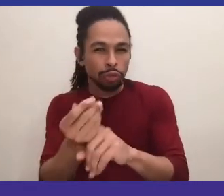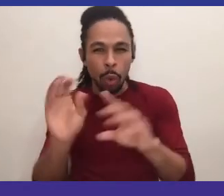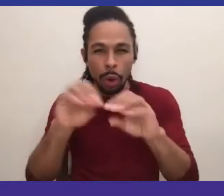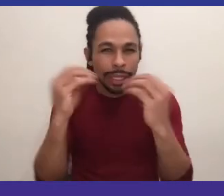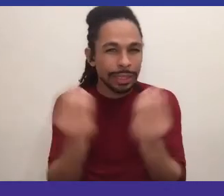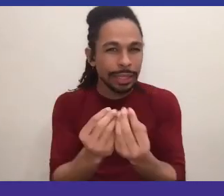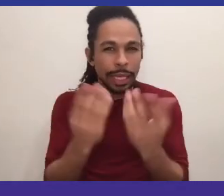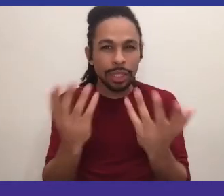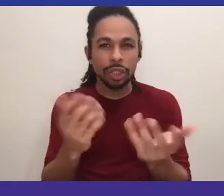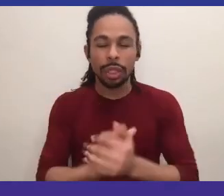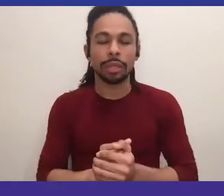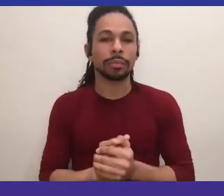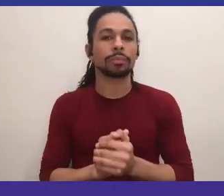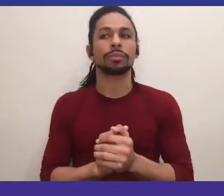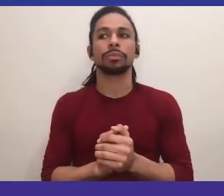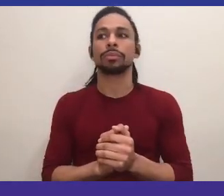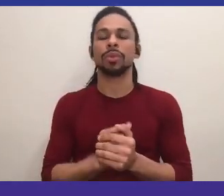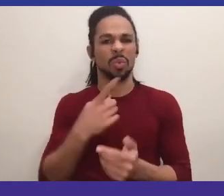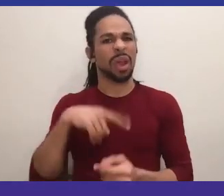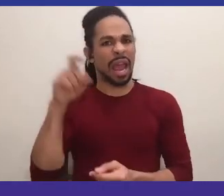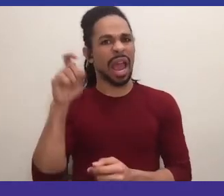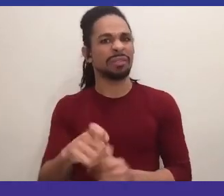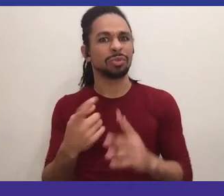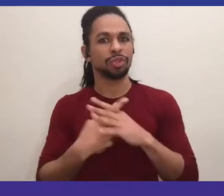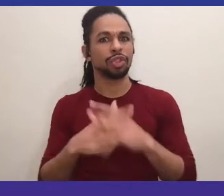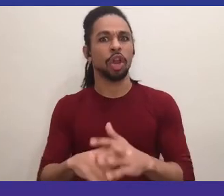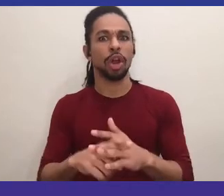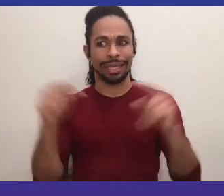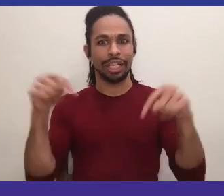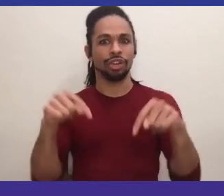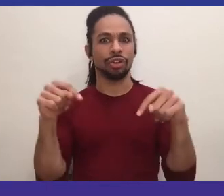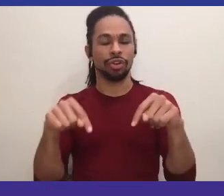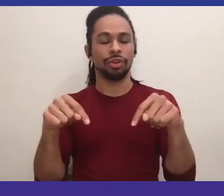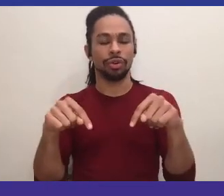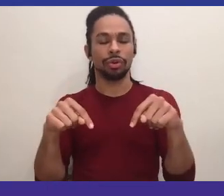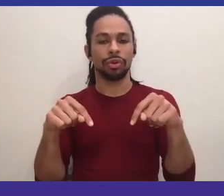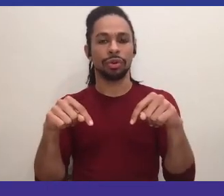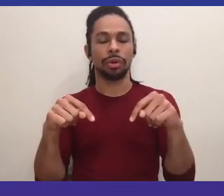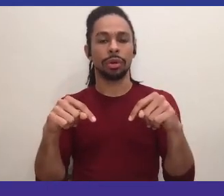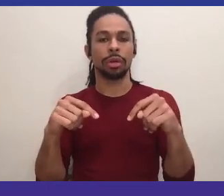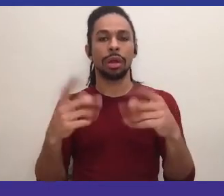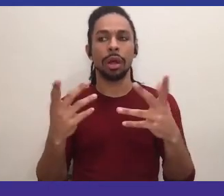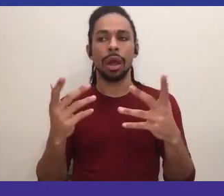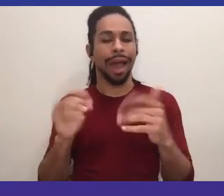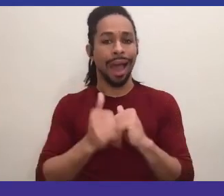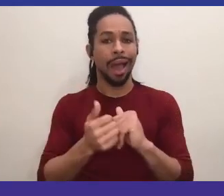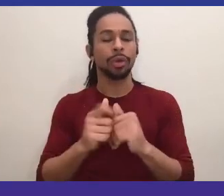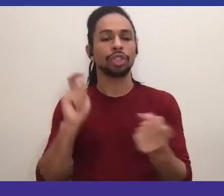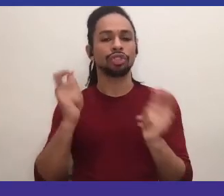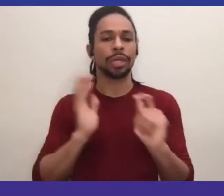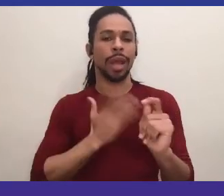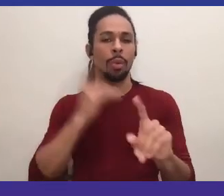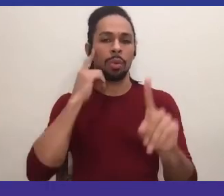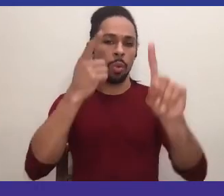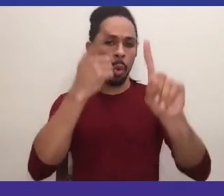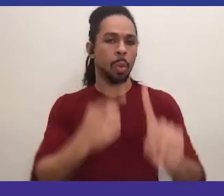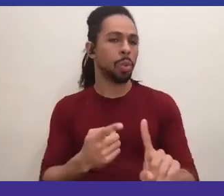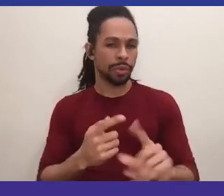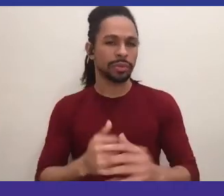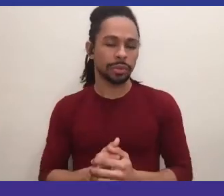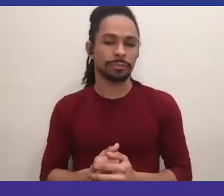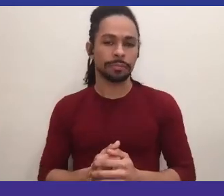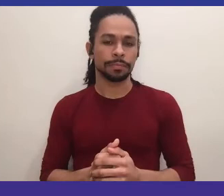You know, we have to start here, but by changing our goals. You know, I